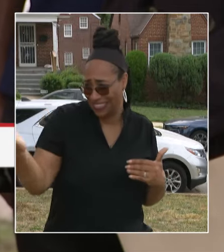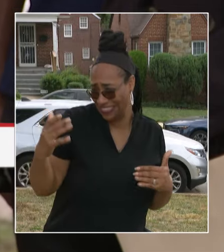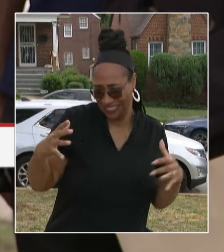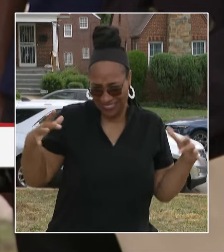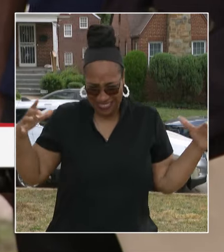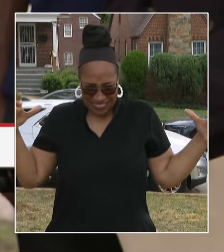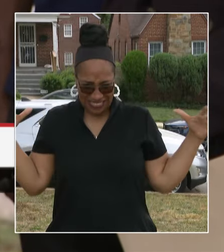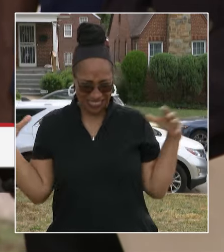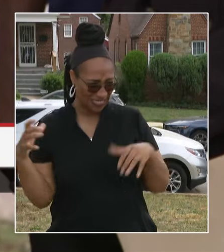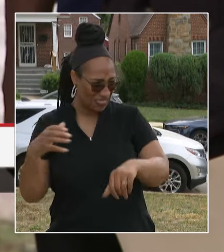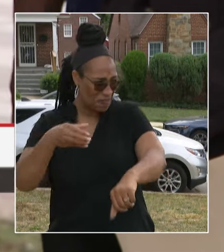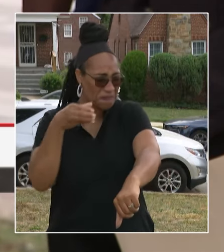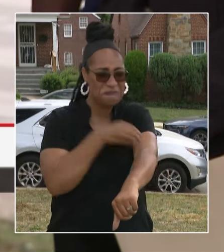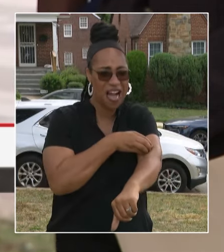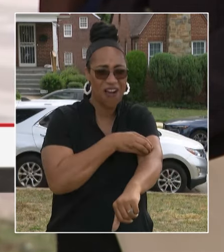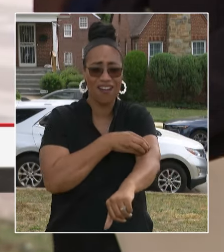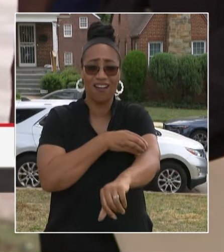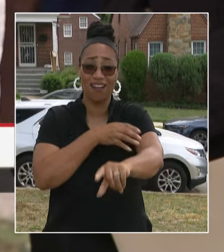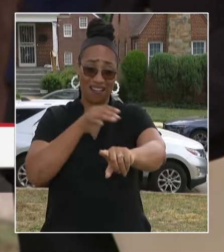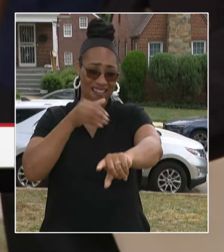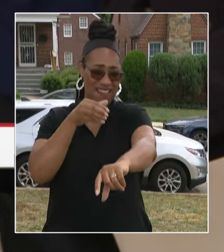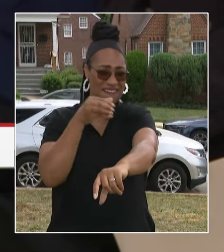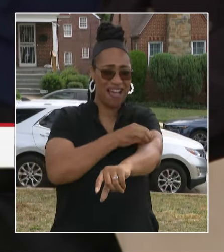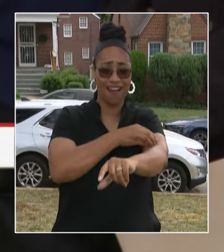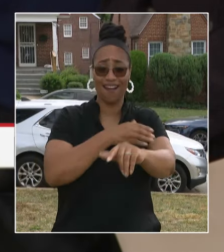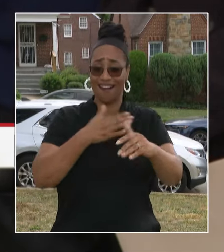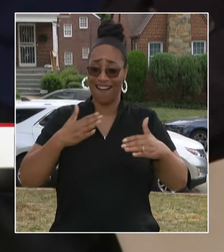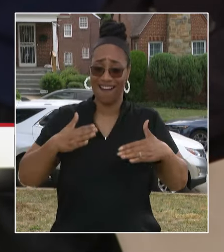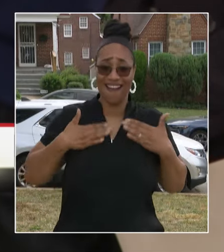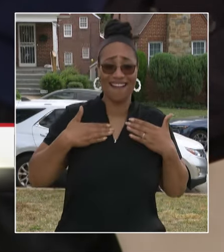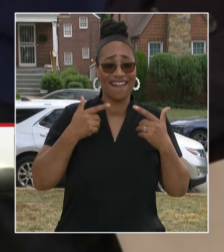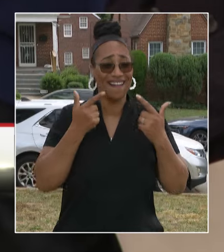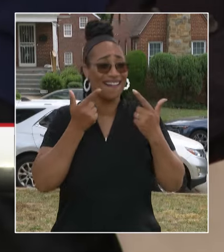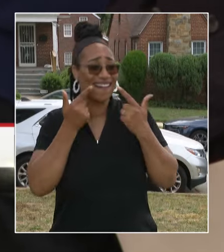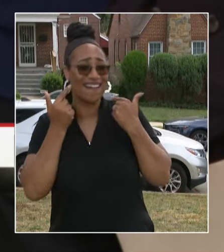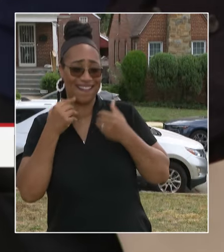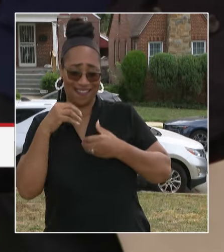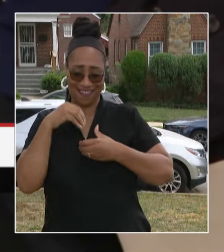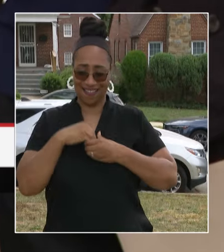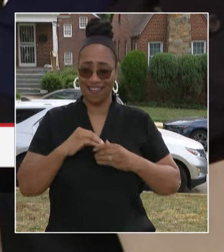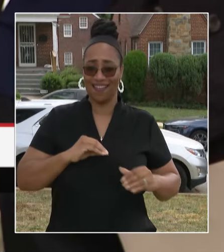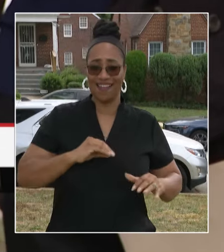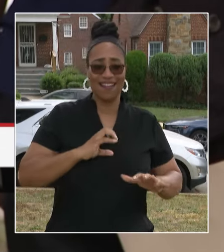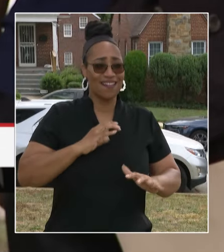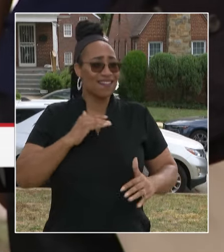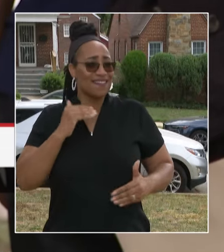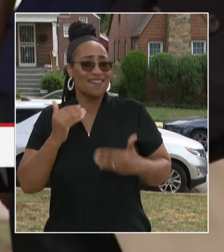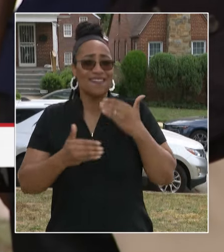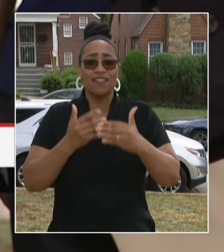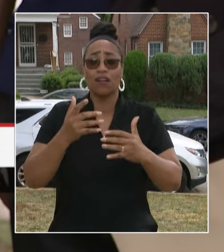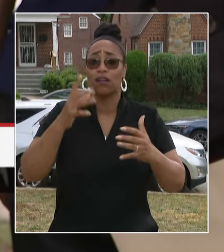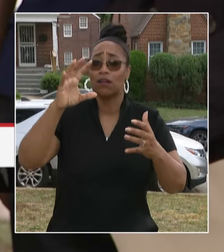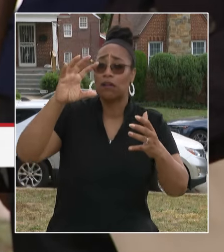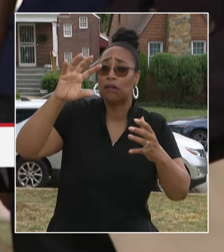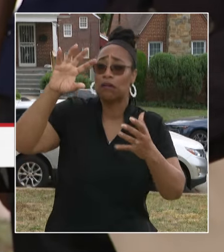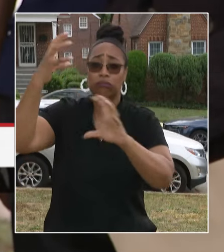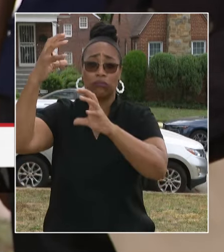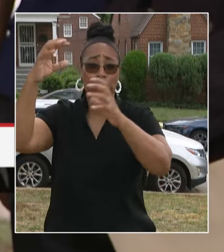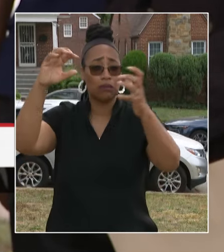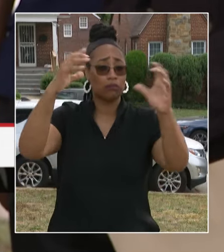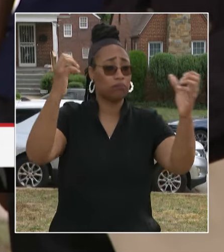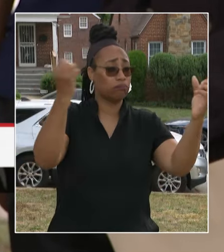laughter to ourselves. So while once we asked, how could we possibly prevail over catastrophe? Now we assert, how could